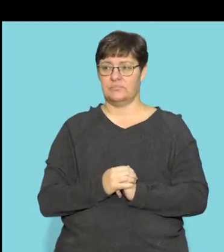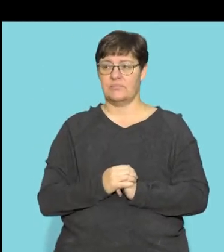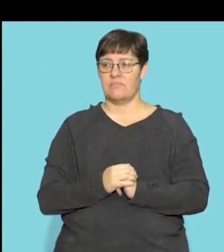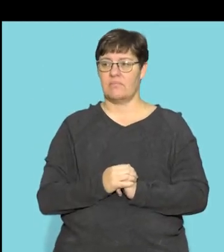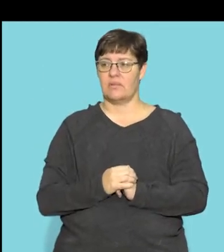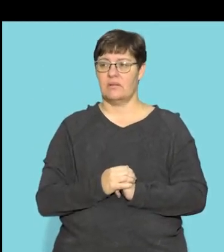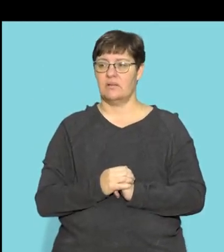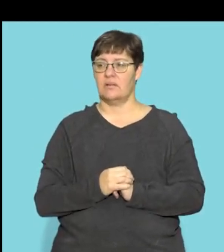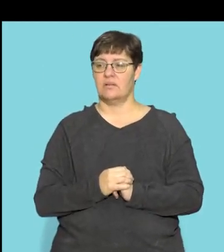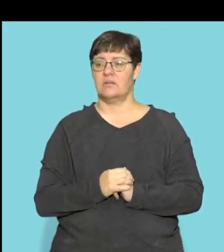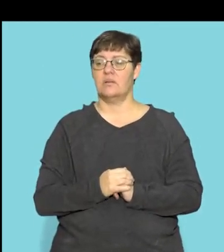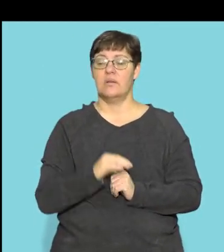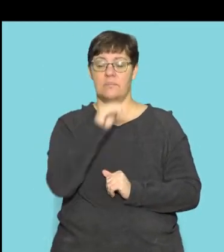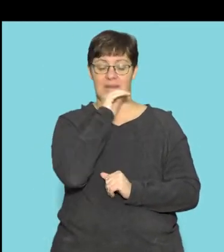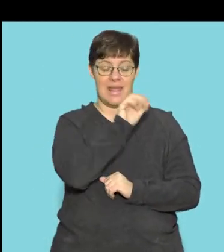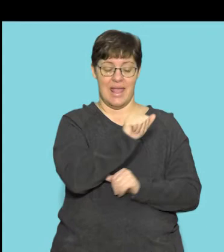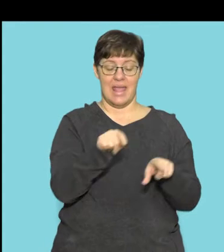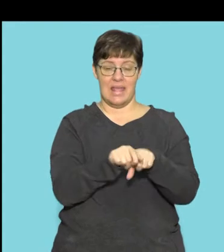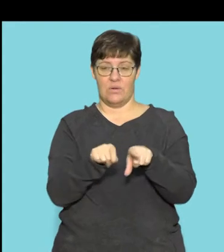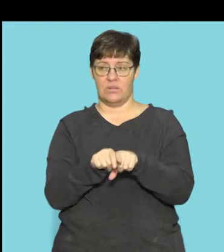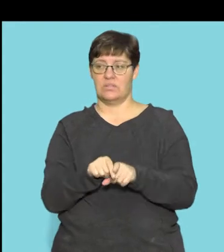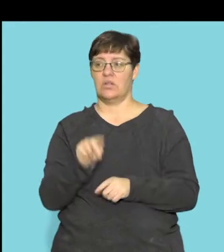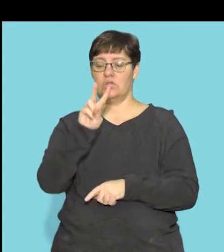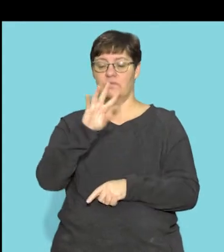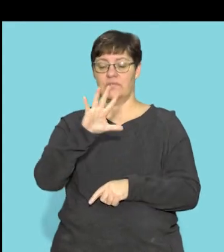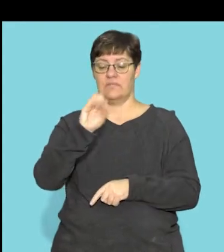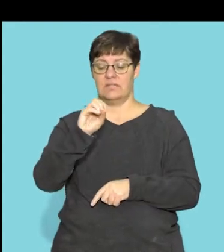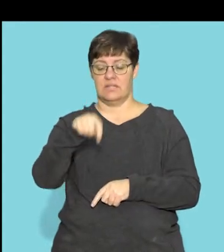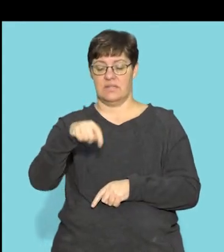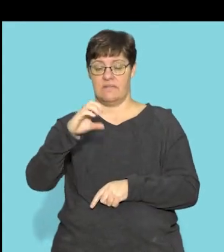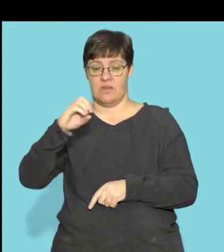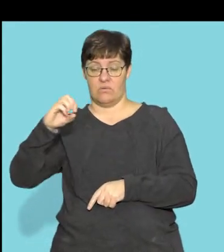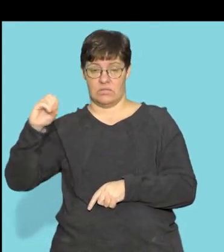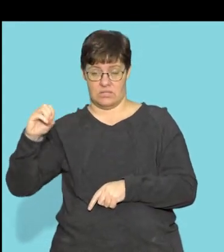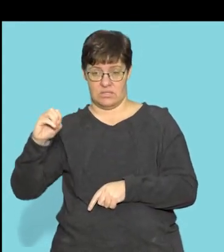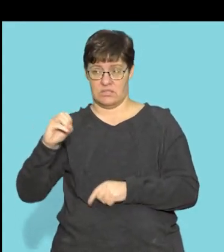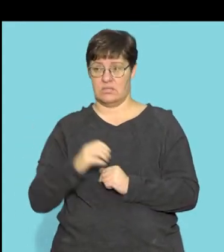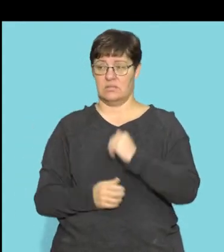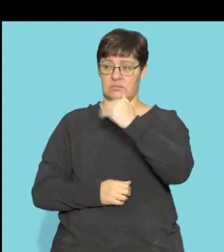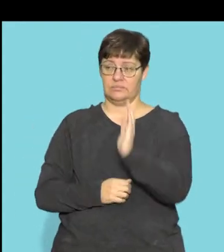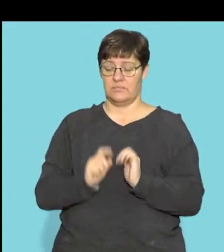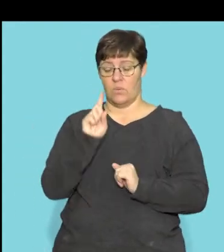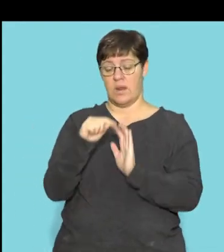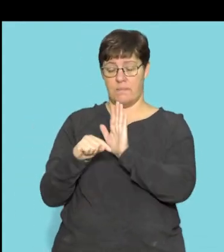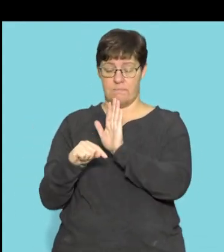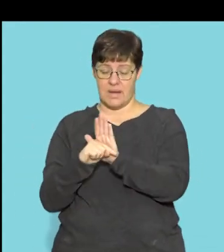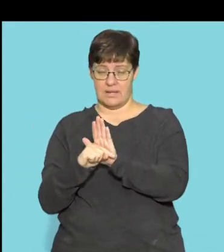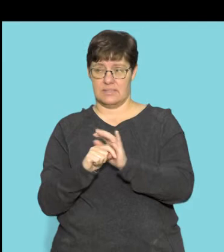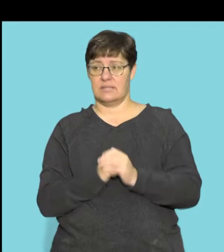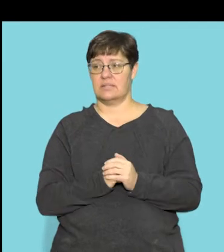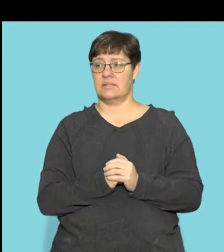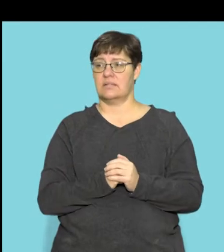n. And this will be equals to 250,000 into